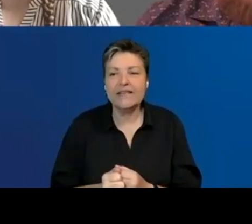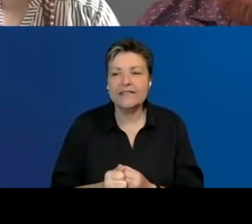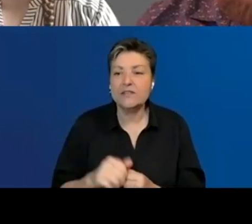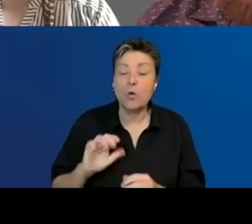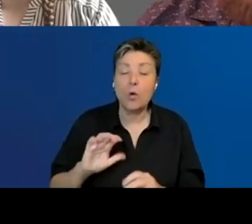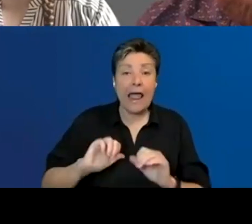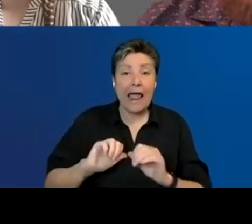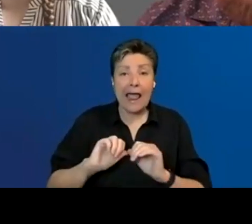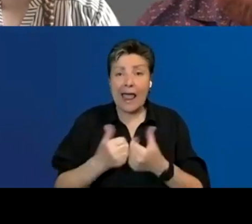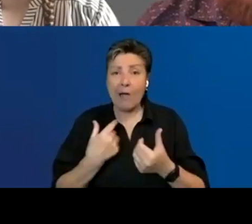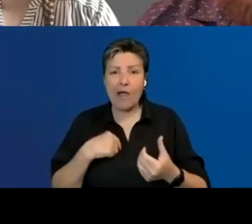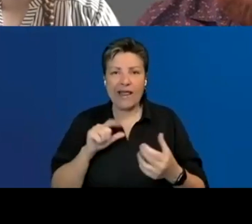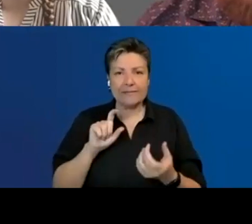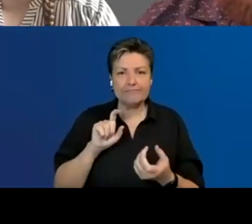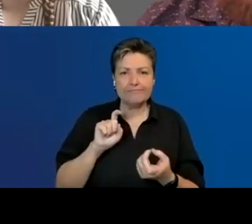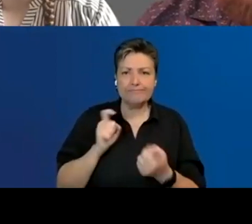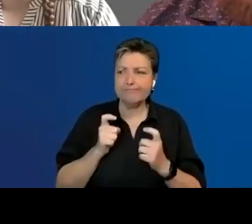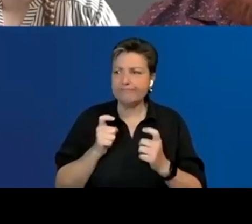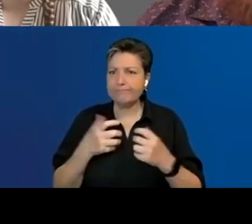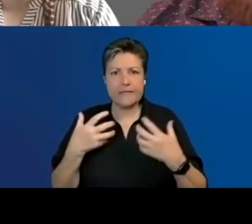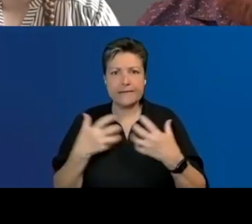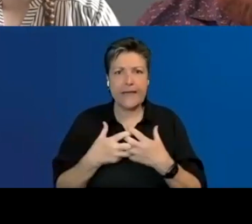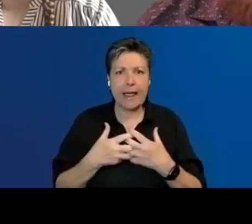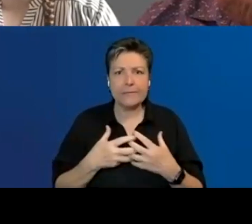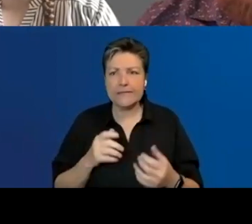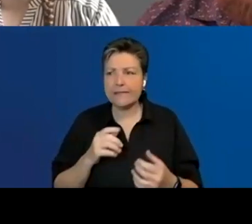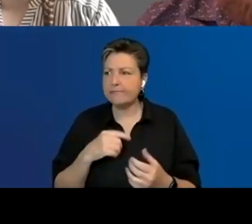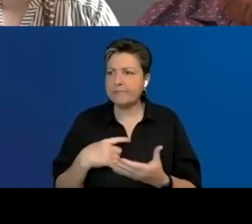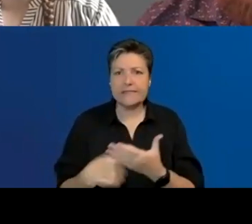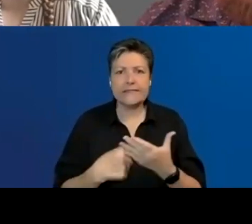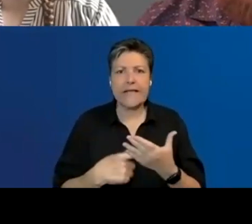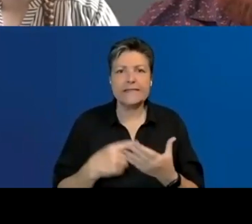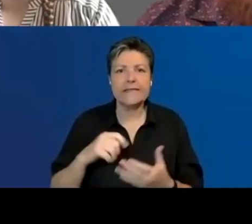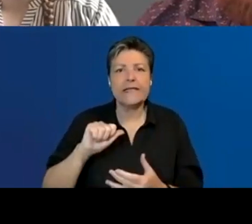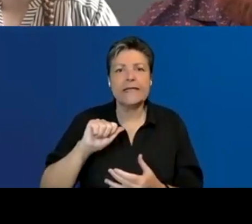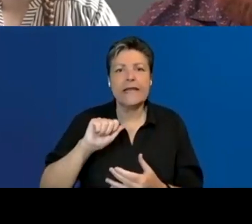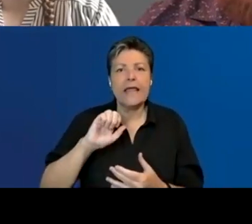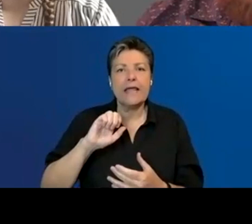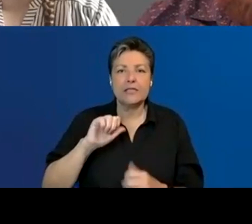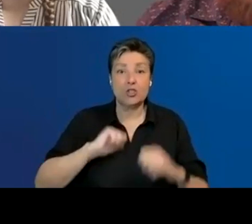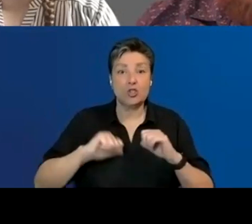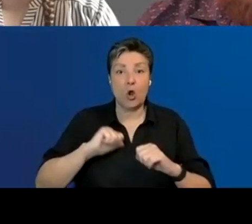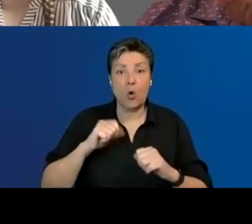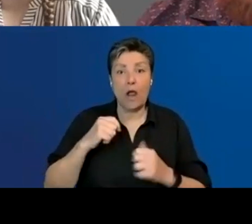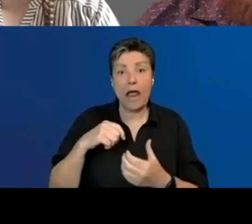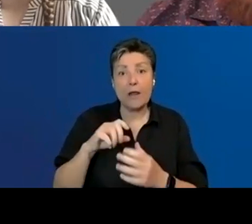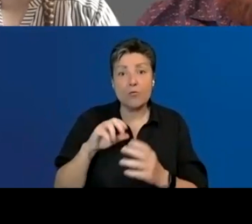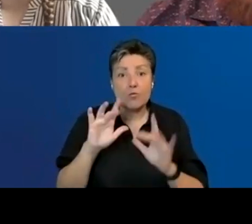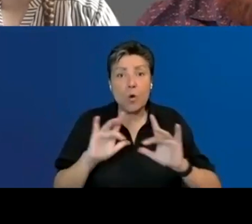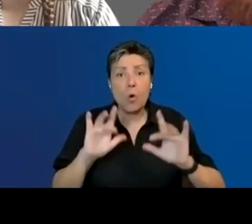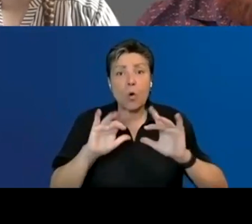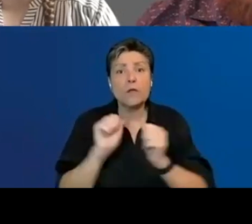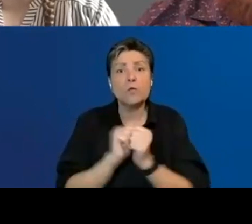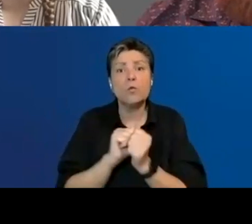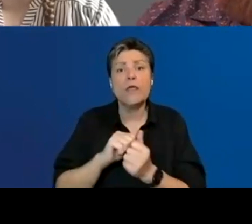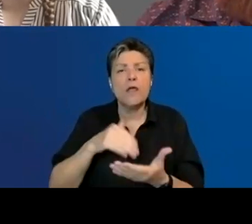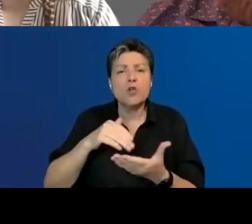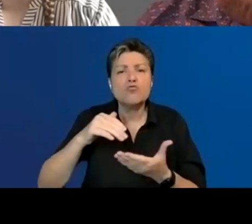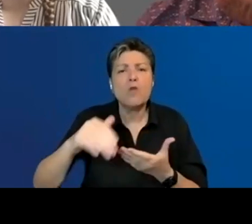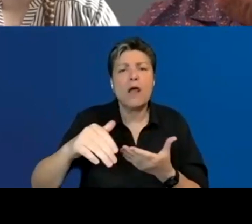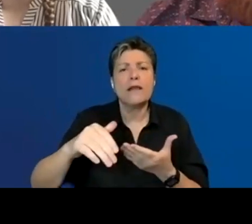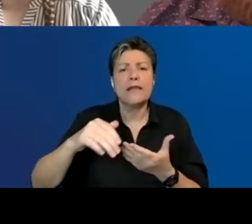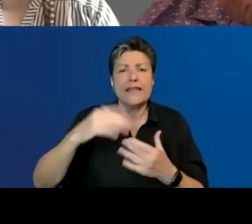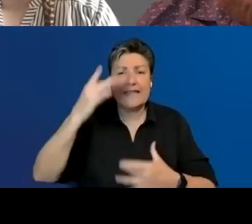adapted, talking about like an episode that I recorded with a chronic illness travel influencer.